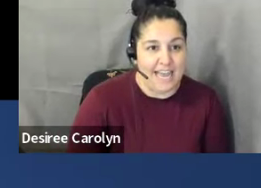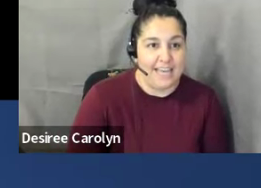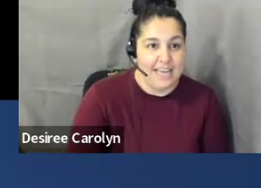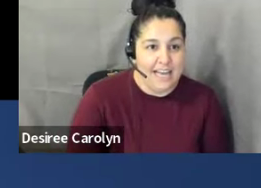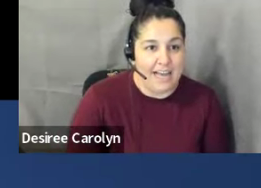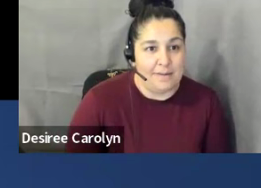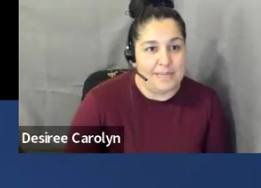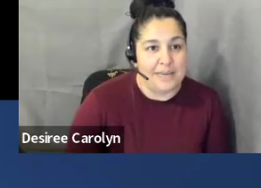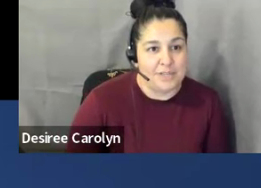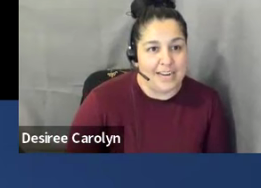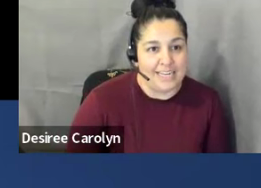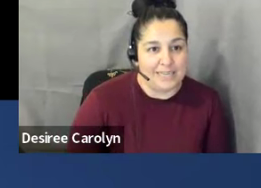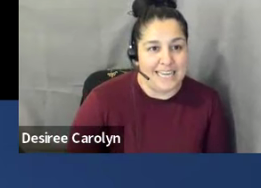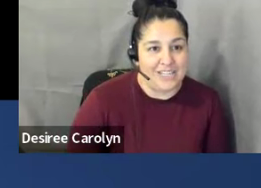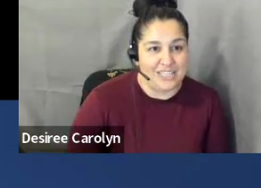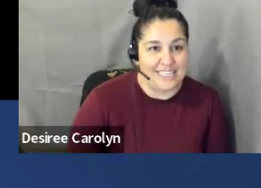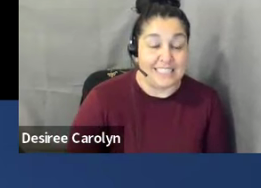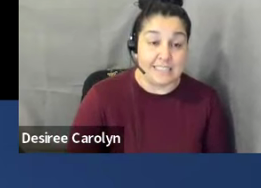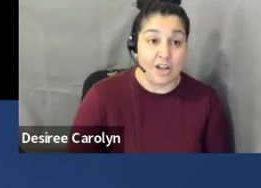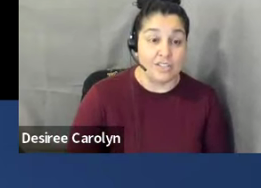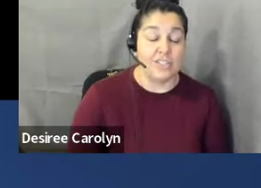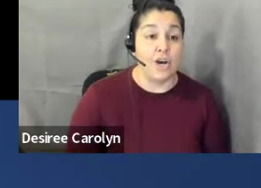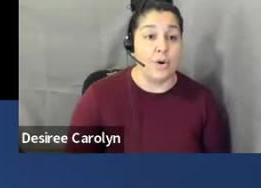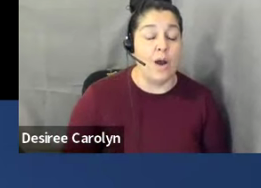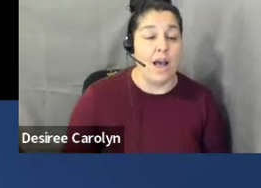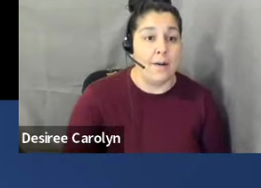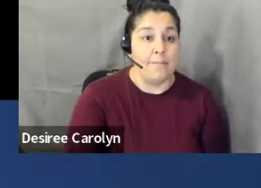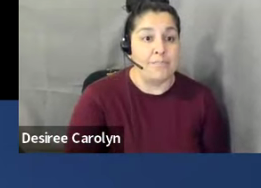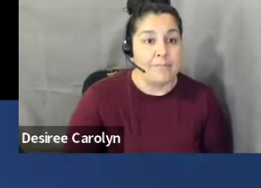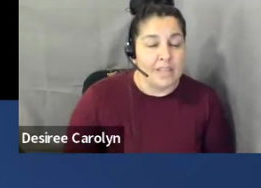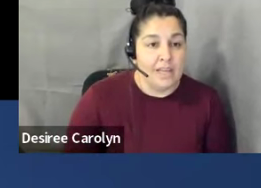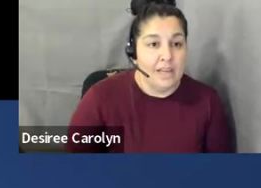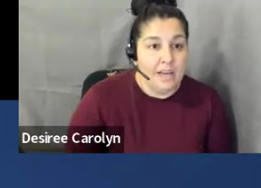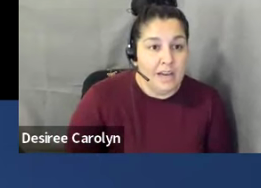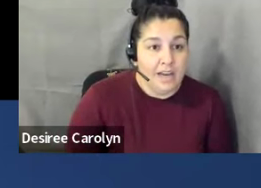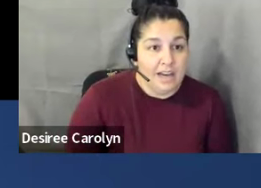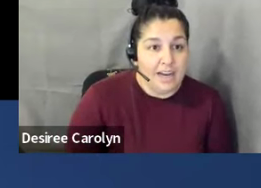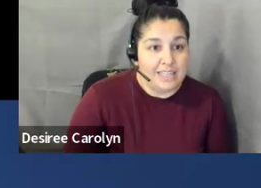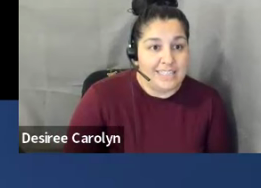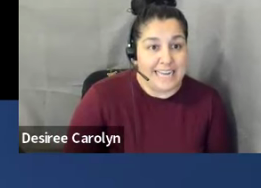every day. It keeps our expectations also